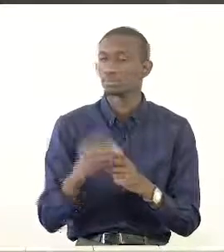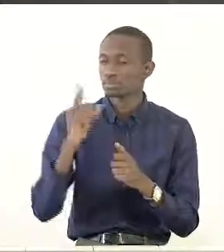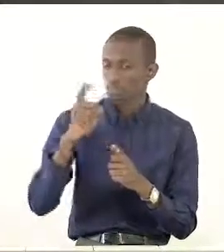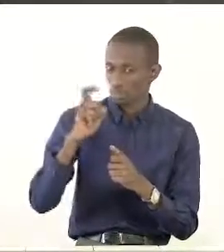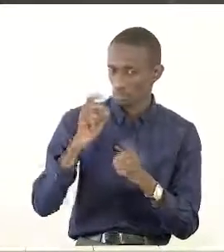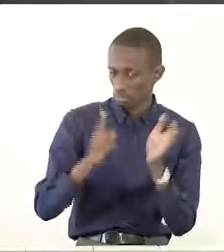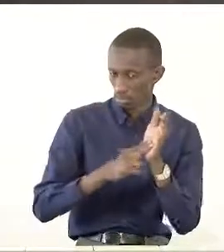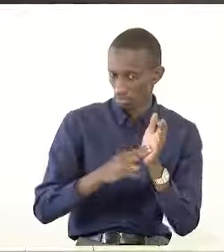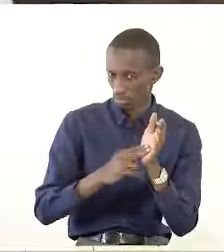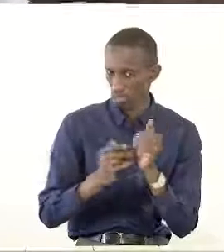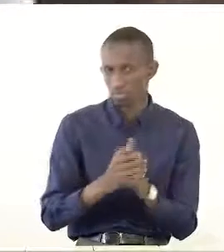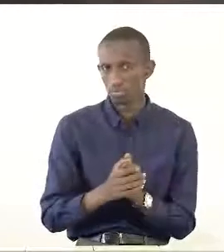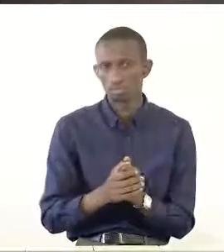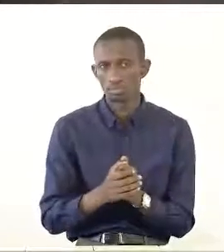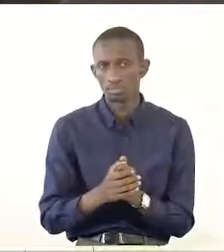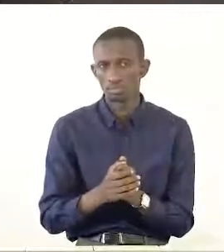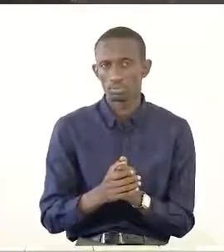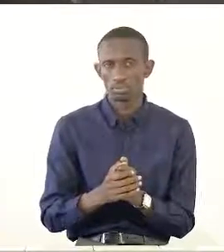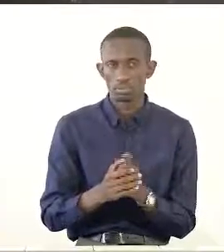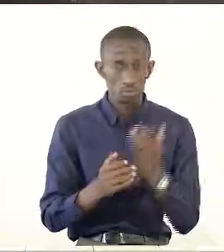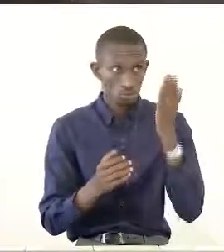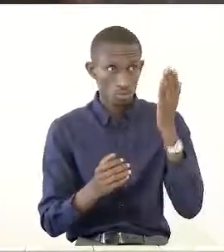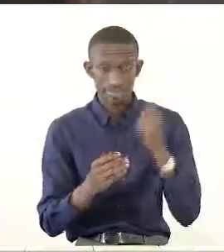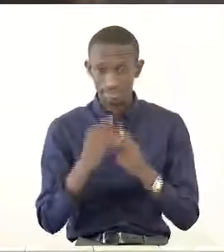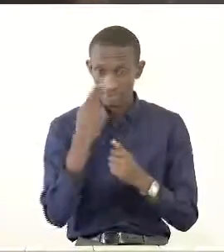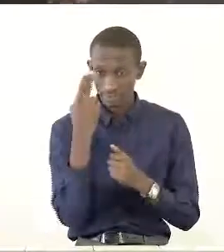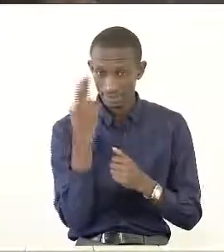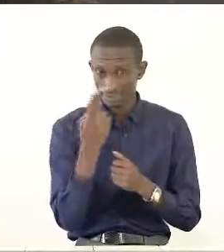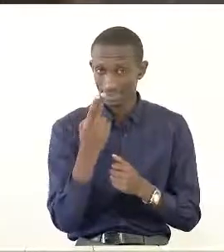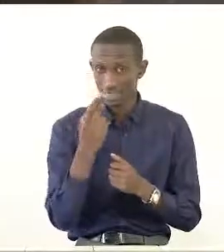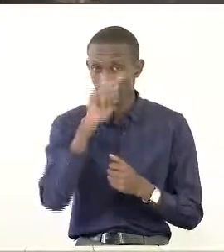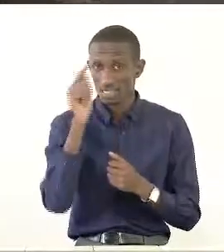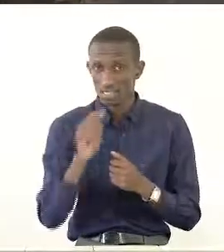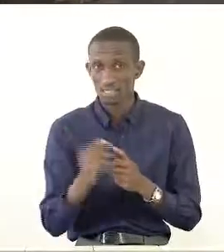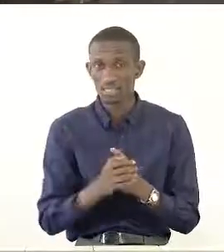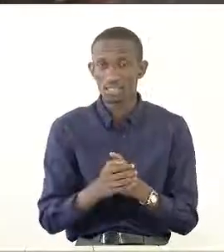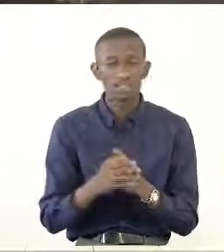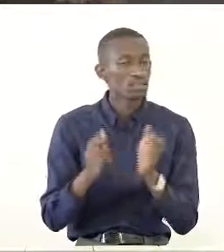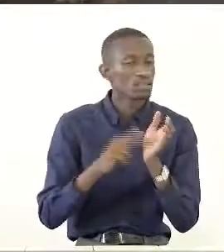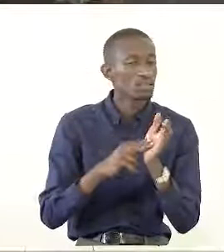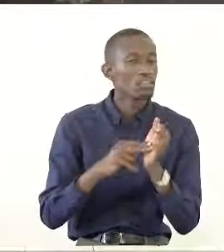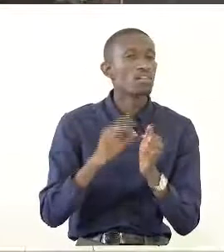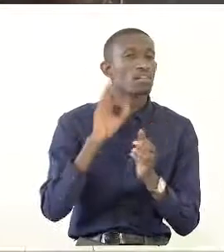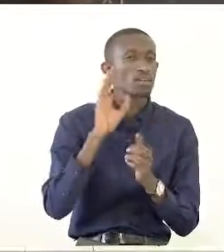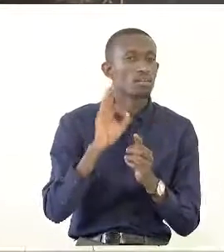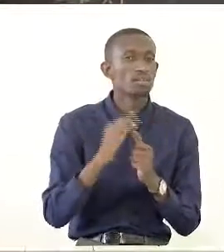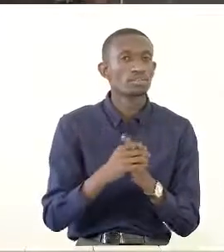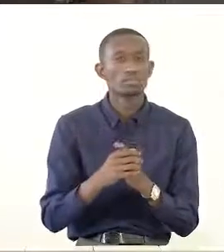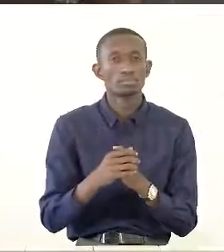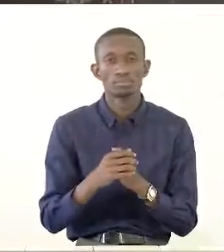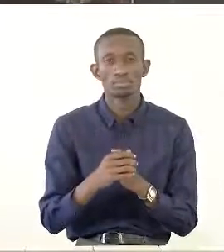get, this is x squared, that is f of x,